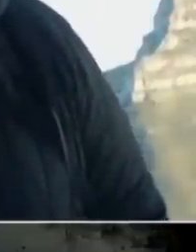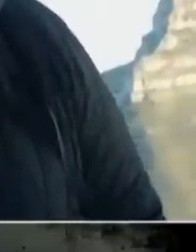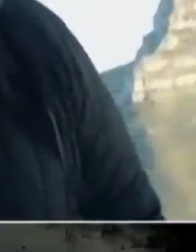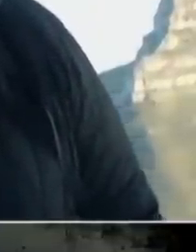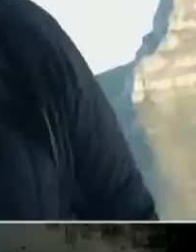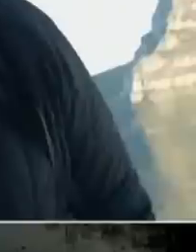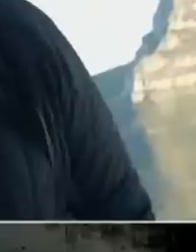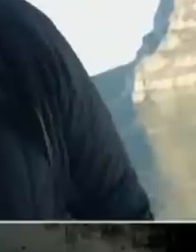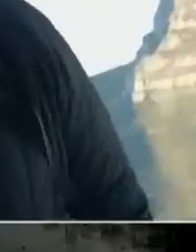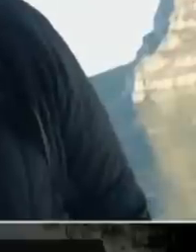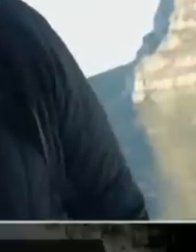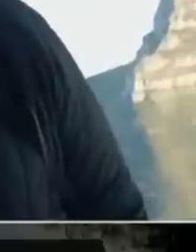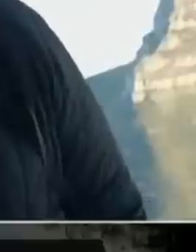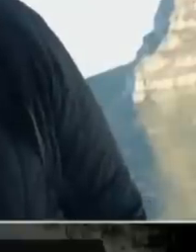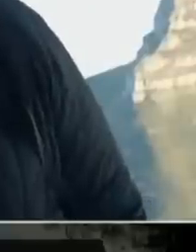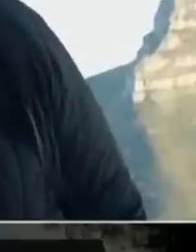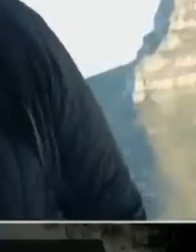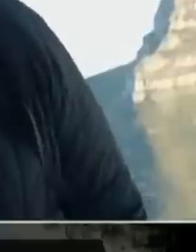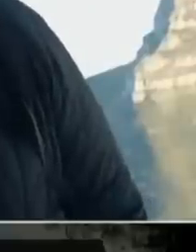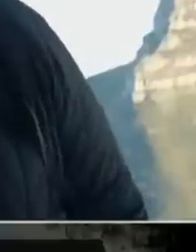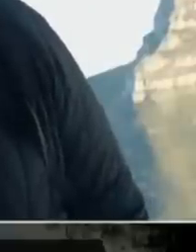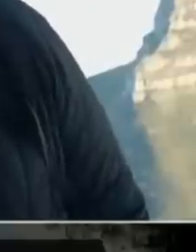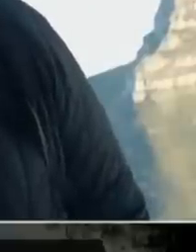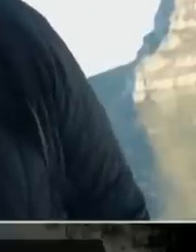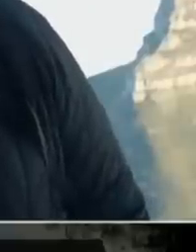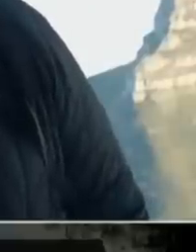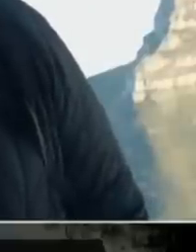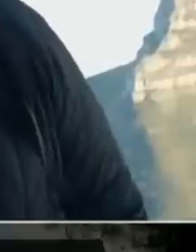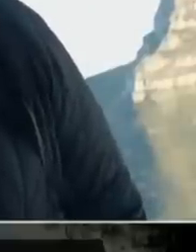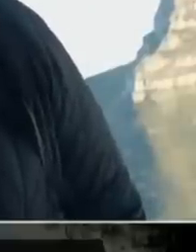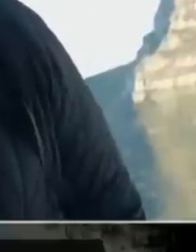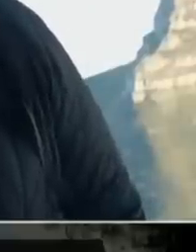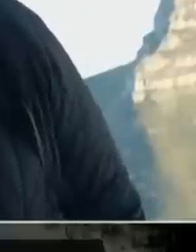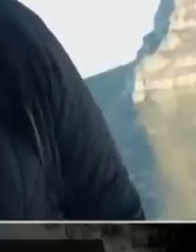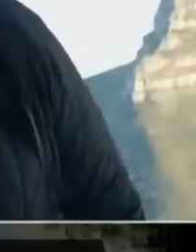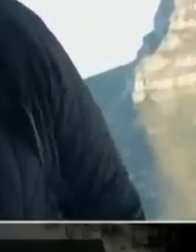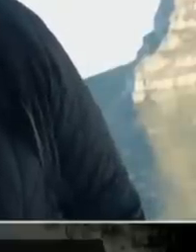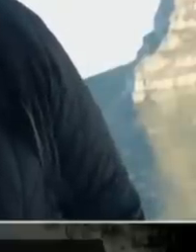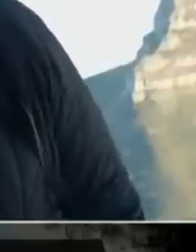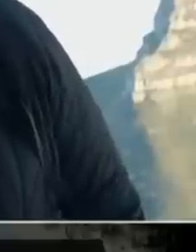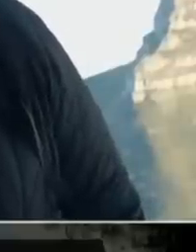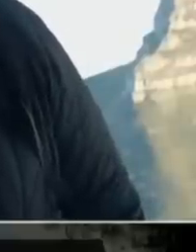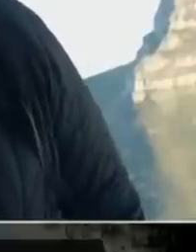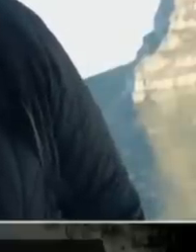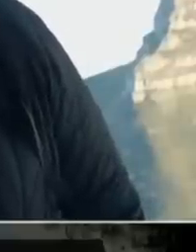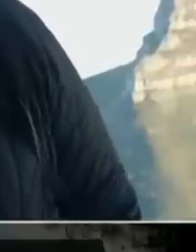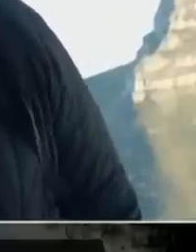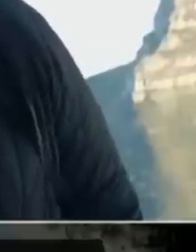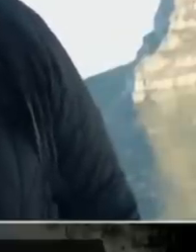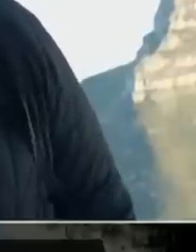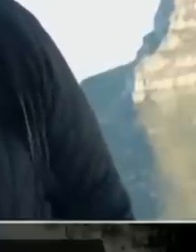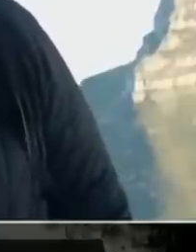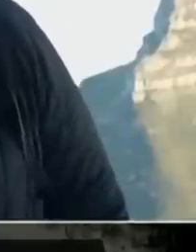Sakina. And yeah, you've made it. You've made it up the mountain, hey? Take us through what's happening.